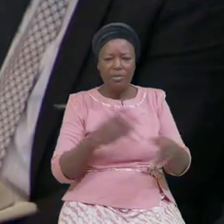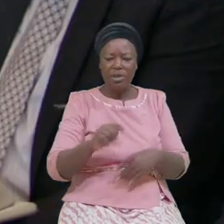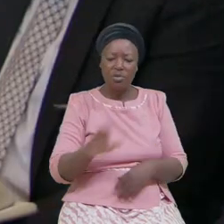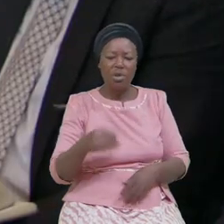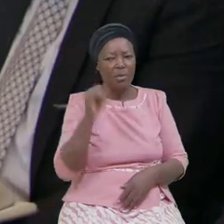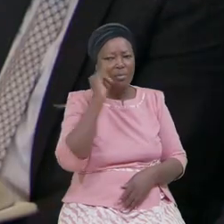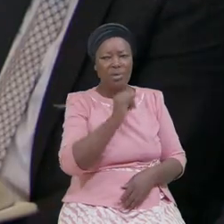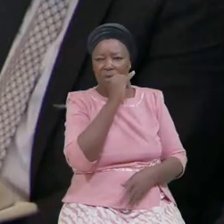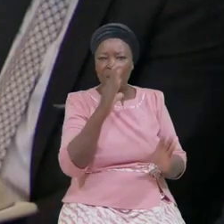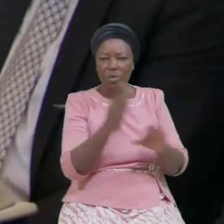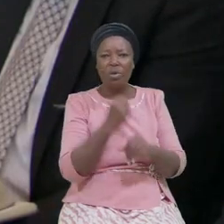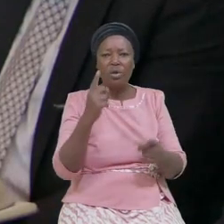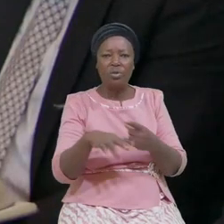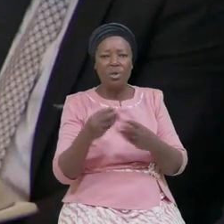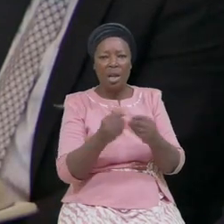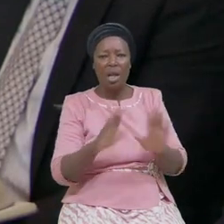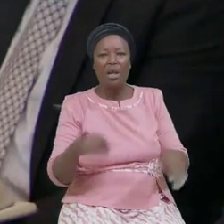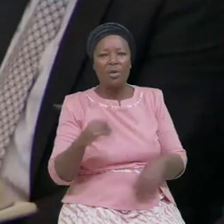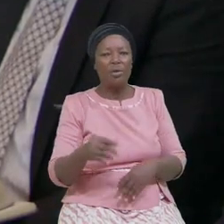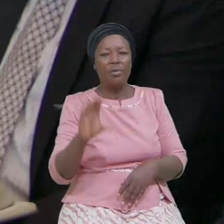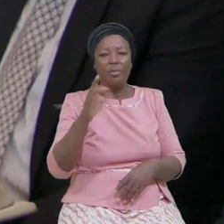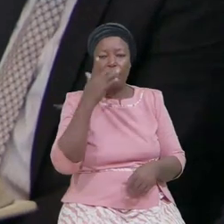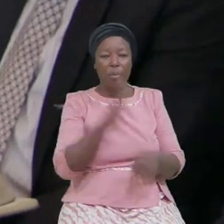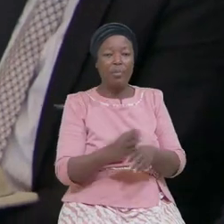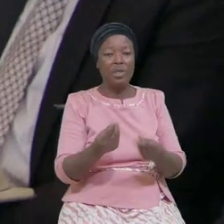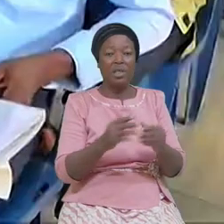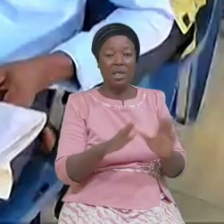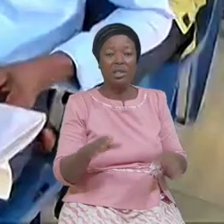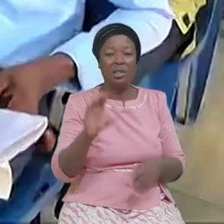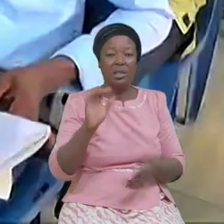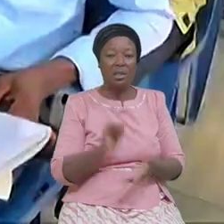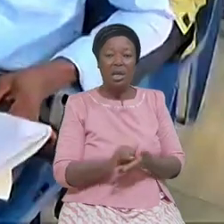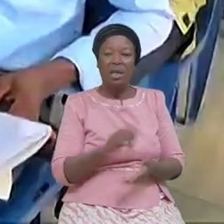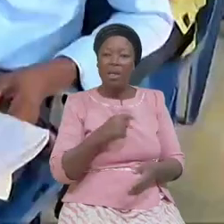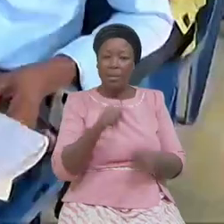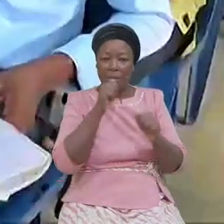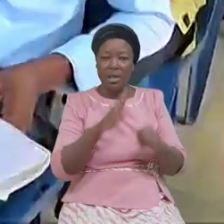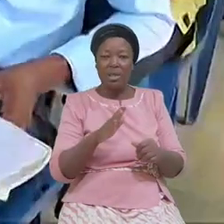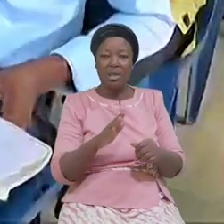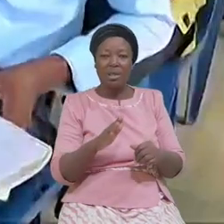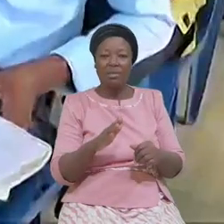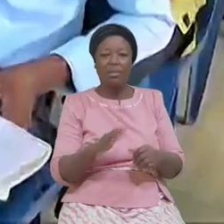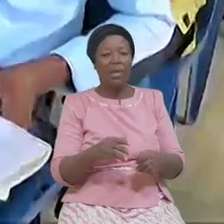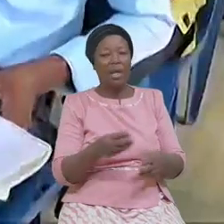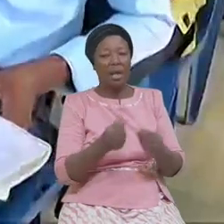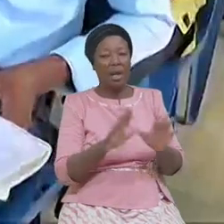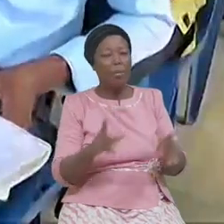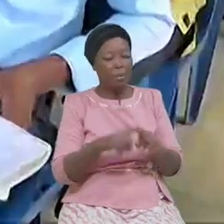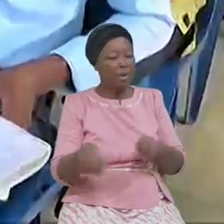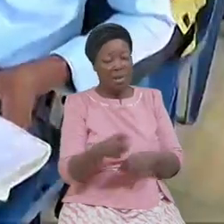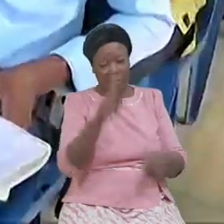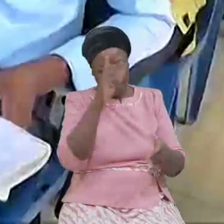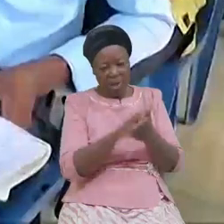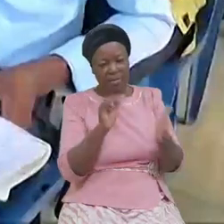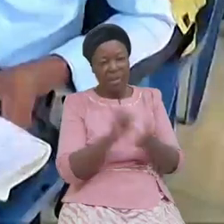Israel got to the land of Canaan, the pleasant land. But they believed a better land was waiting for them. It's